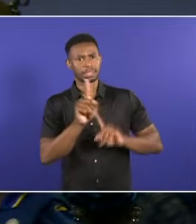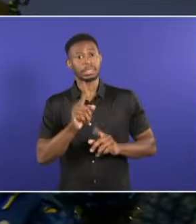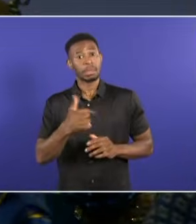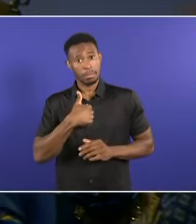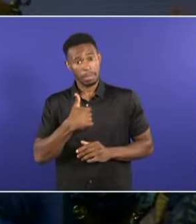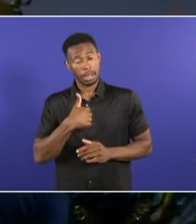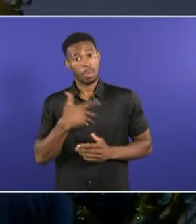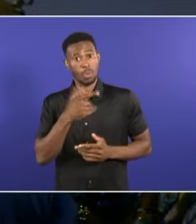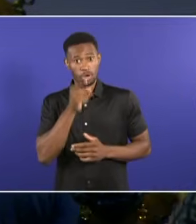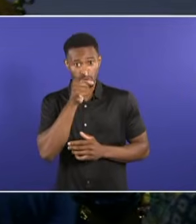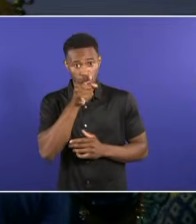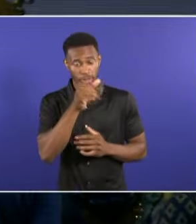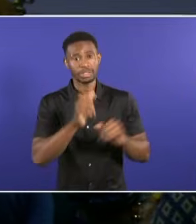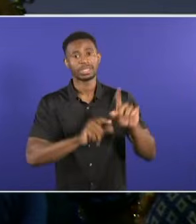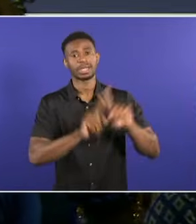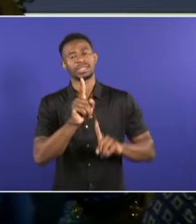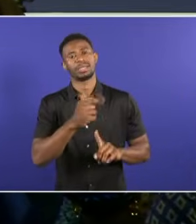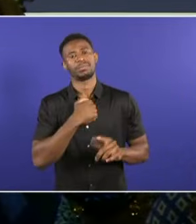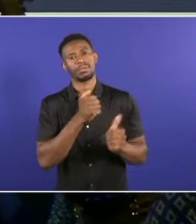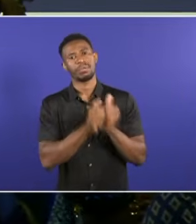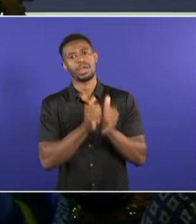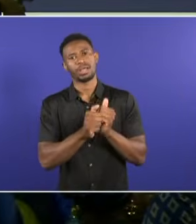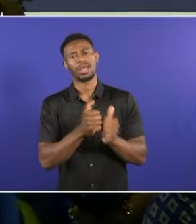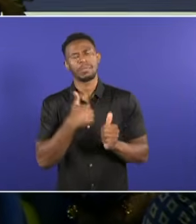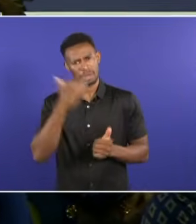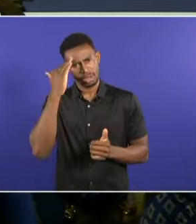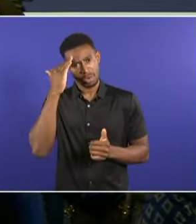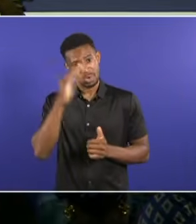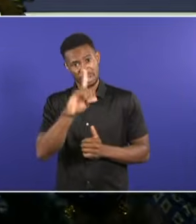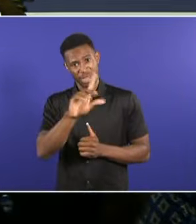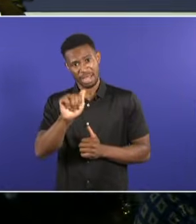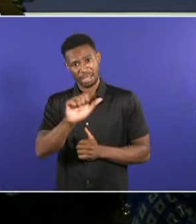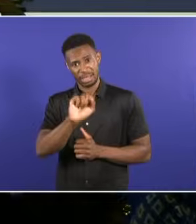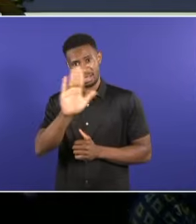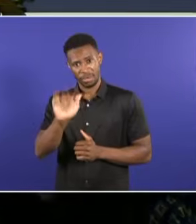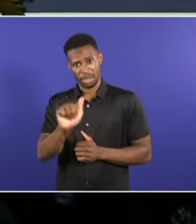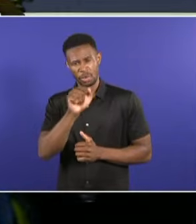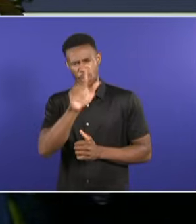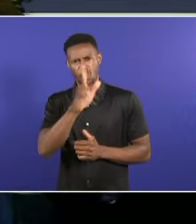that you are going to do great things in the DA and in South Africa. Well done. Thank you very much.